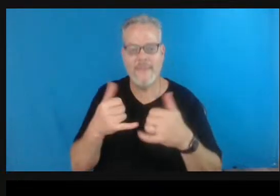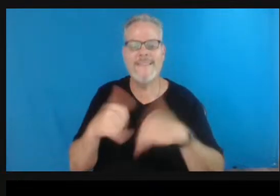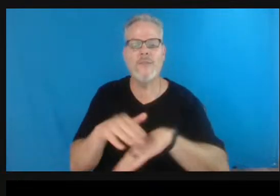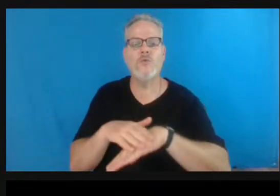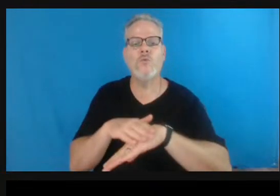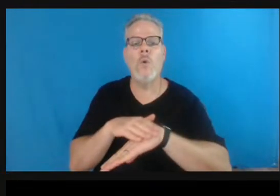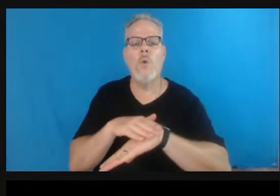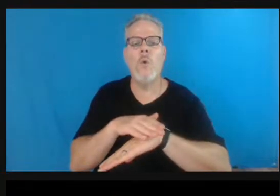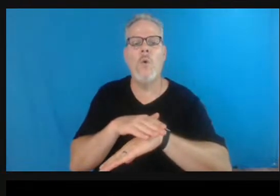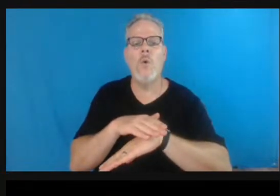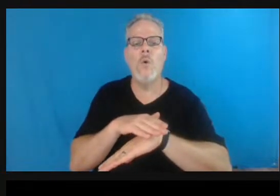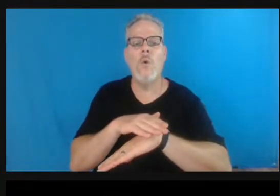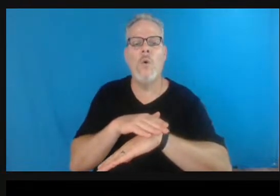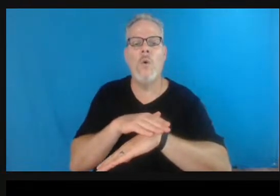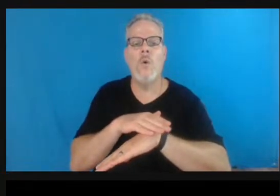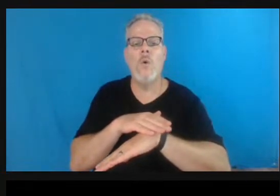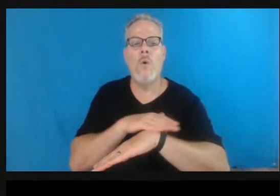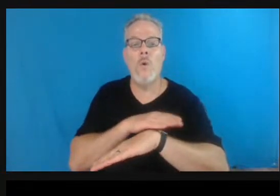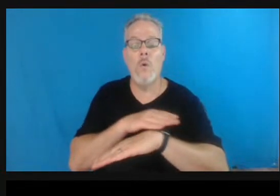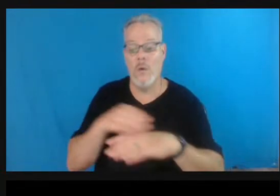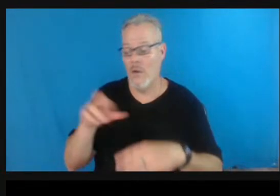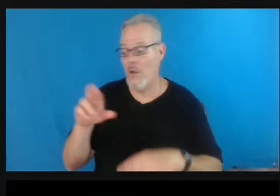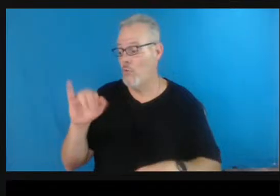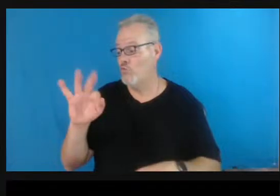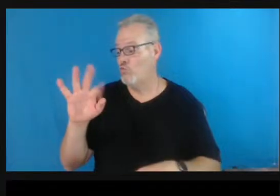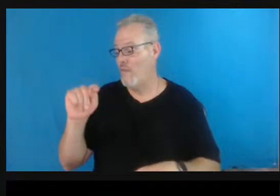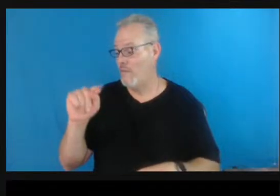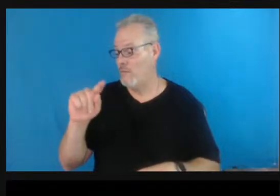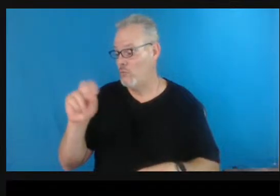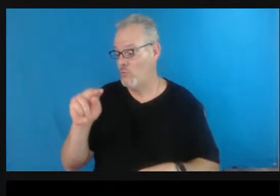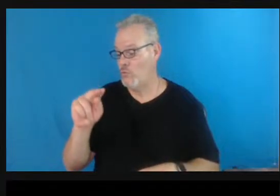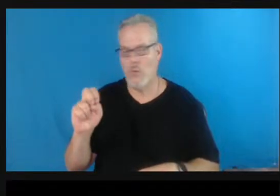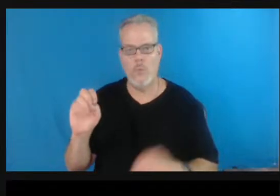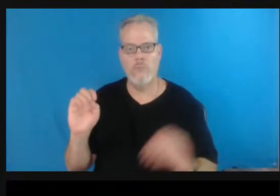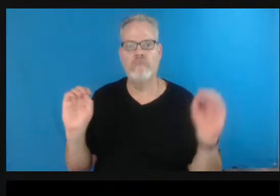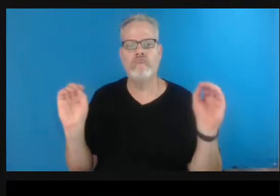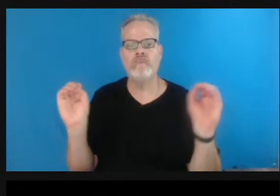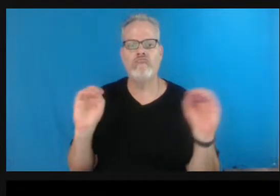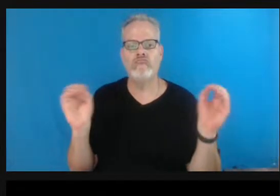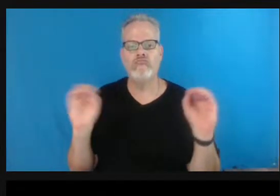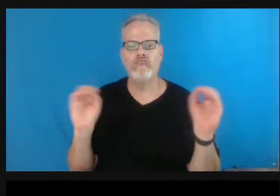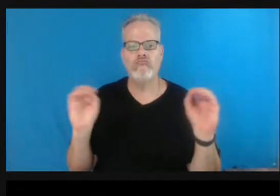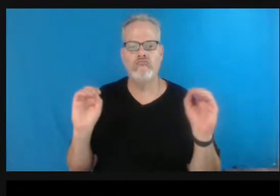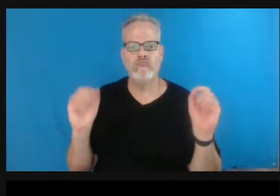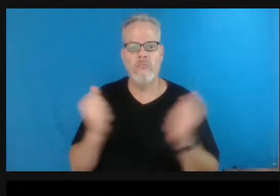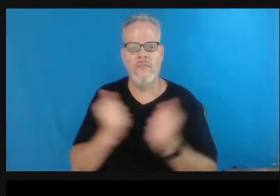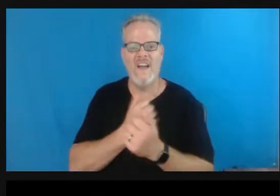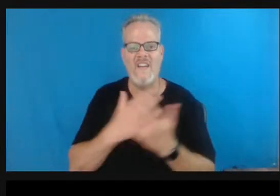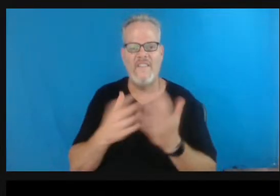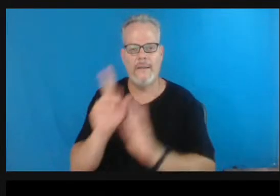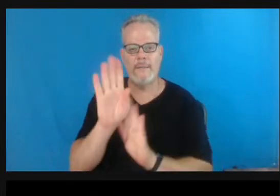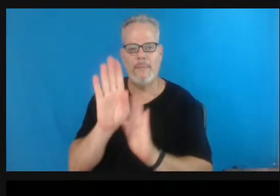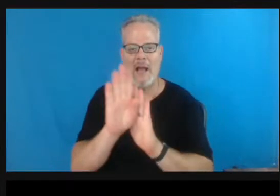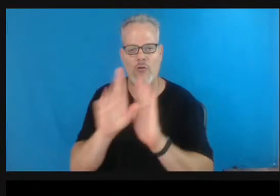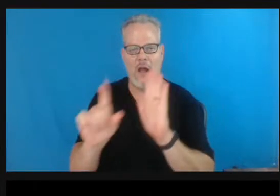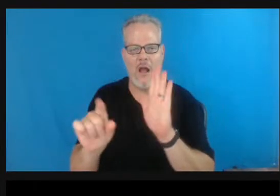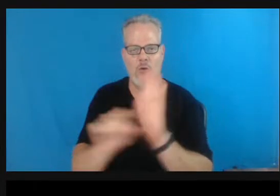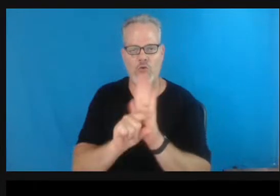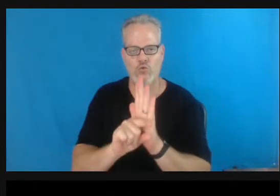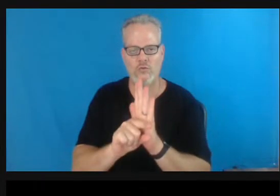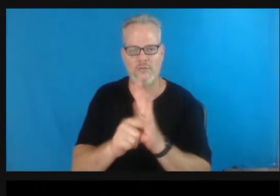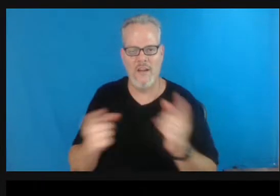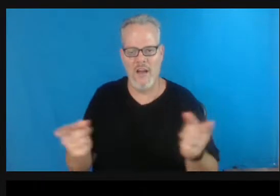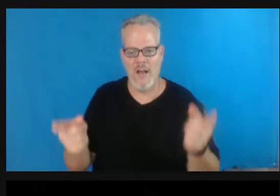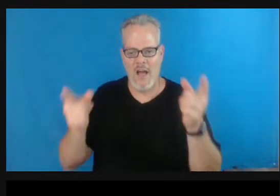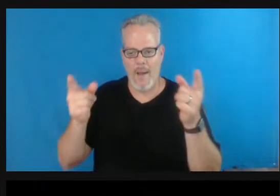summit events too. There's nothing in the rift zone really, just background events all through here. Southwest rift zone, upper